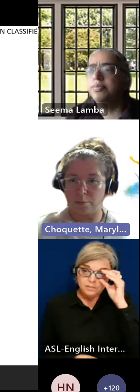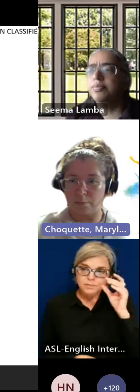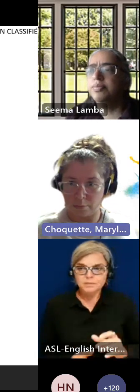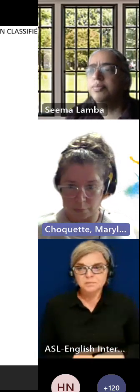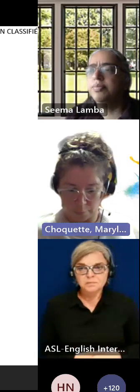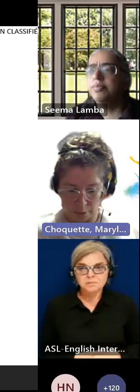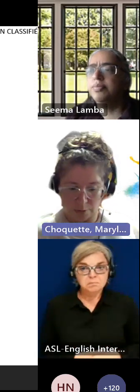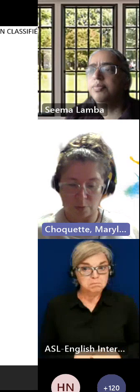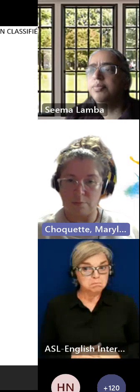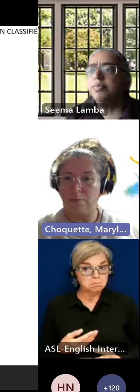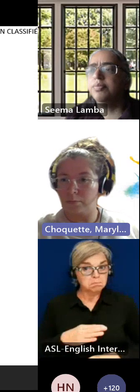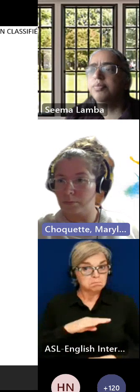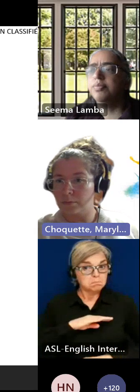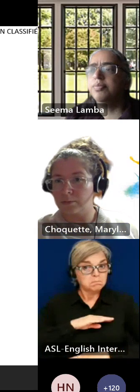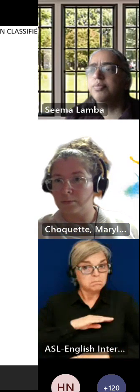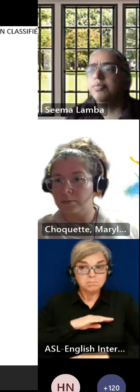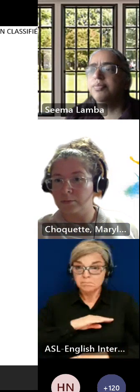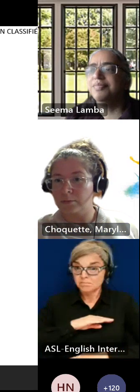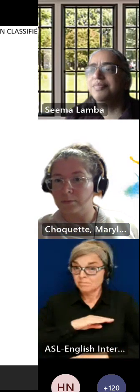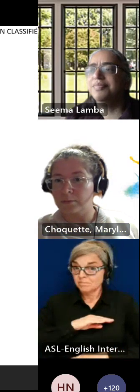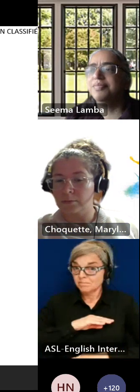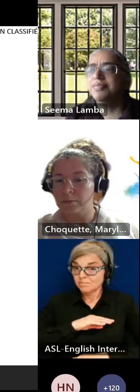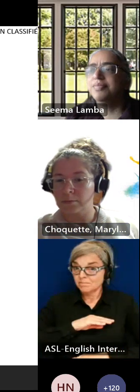We're good? Everybody's good?